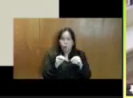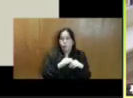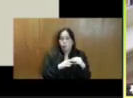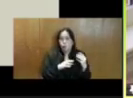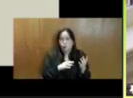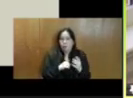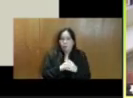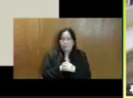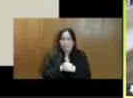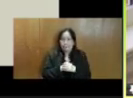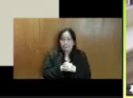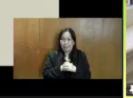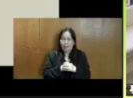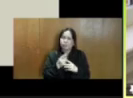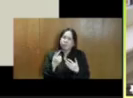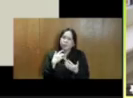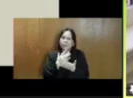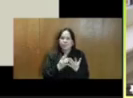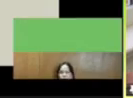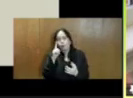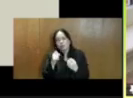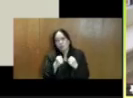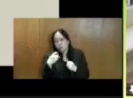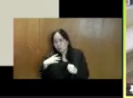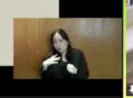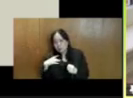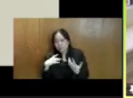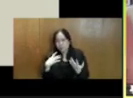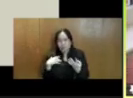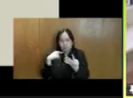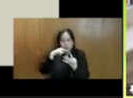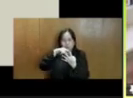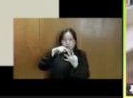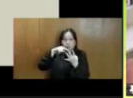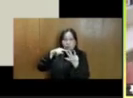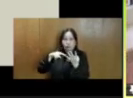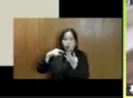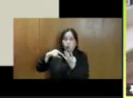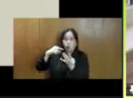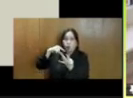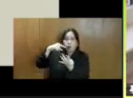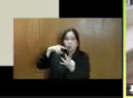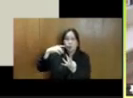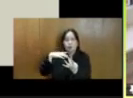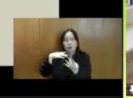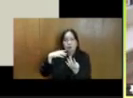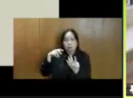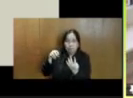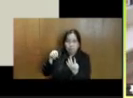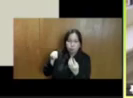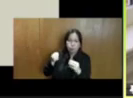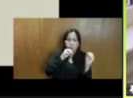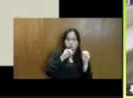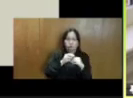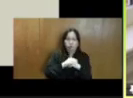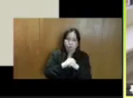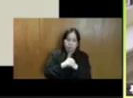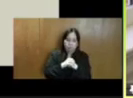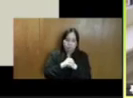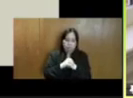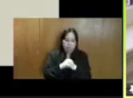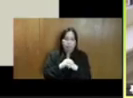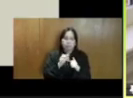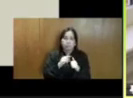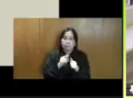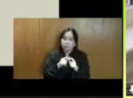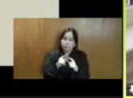to observe them for 1 year. So we only have 4 quarters worth of separations that we can observe for workers that left in 2022. So the couple of big